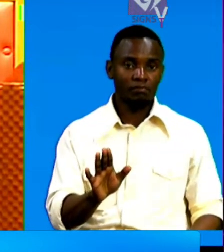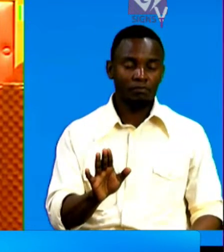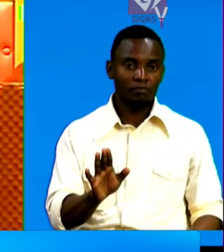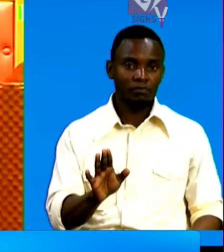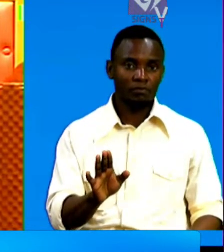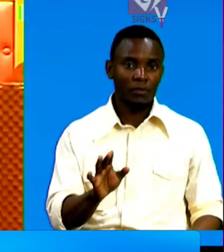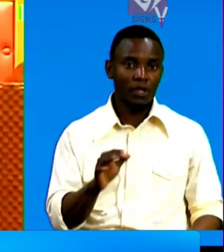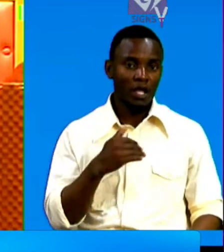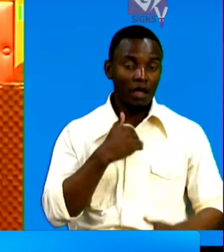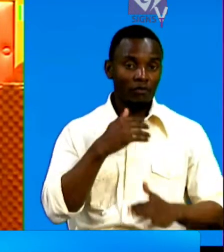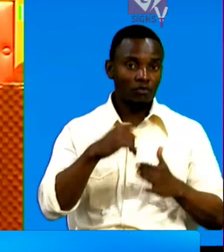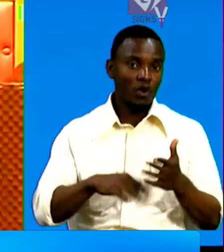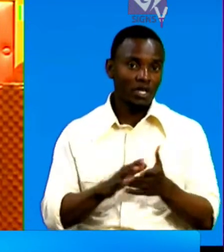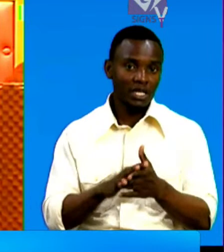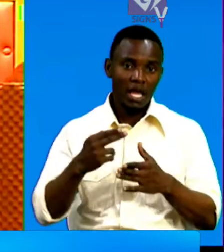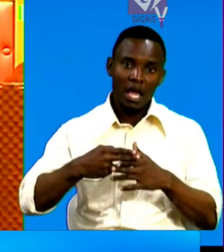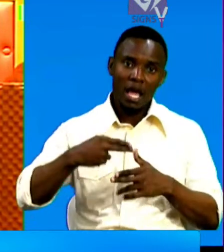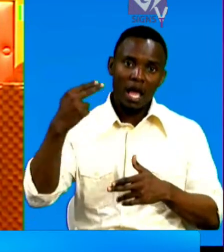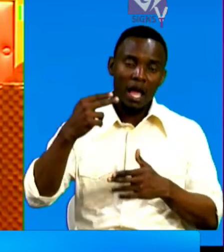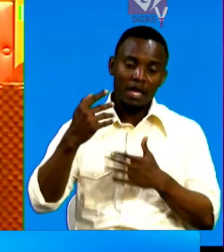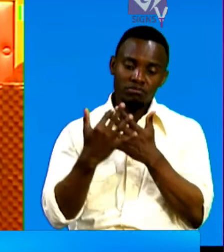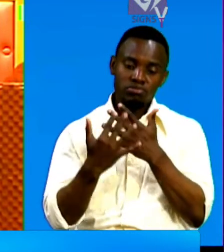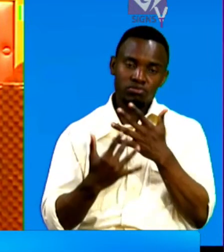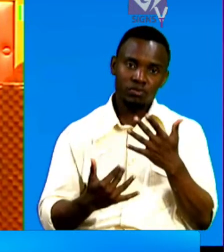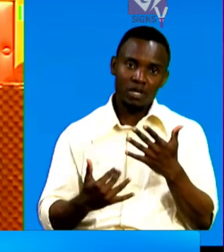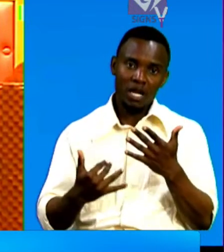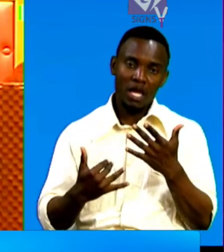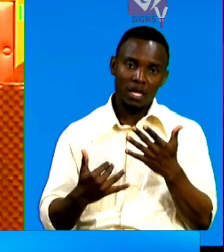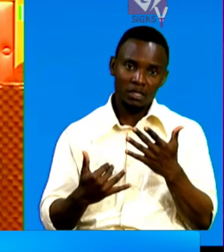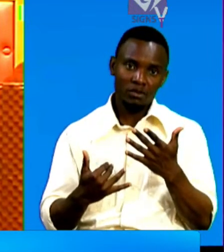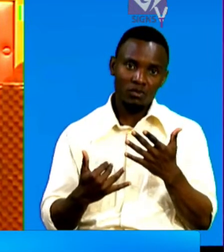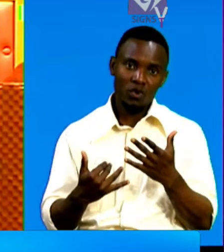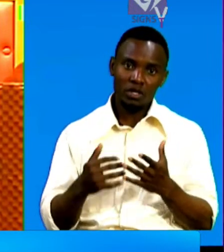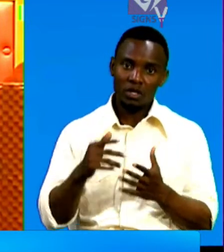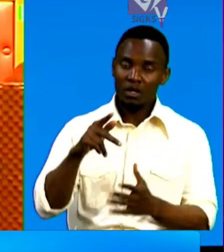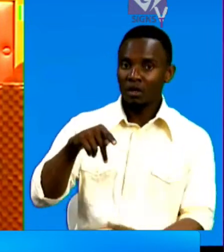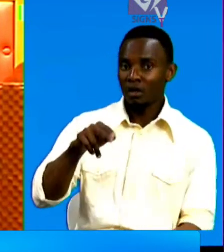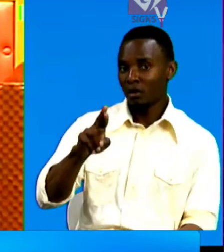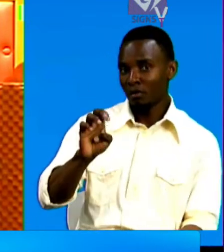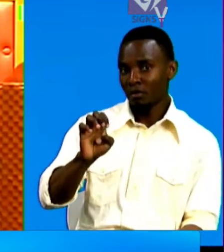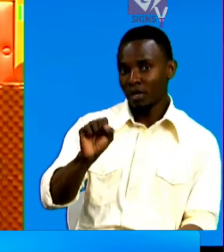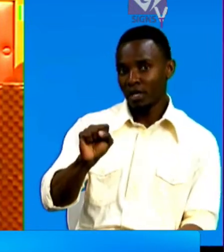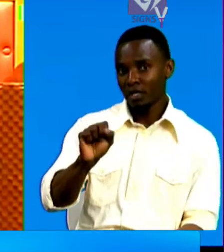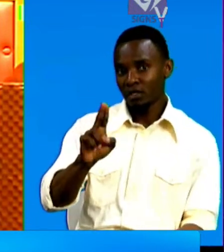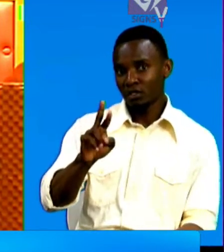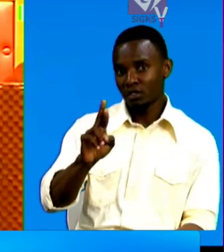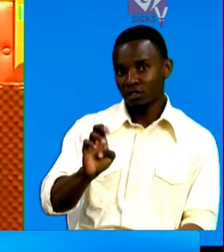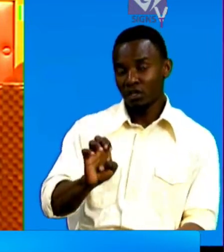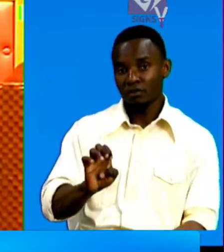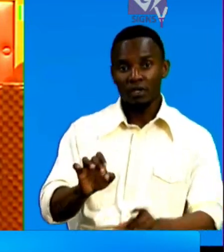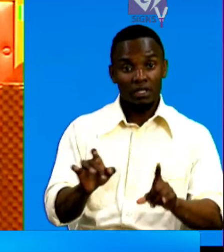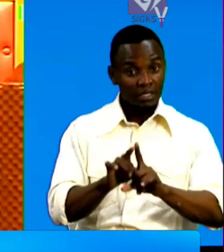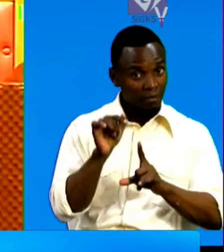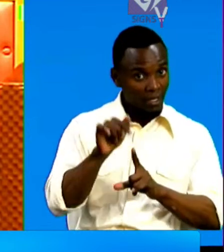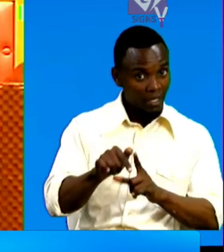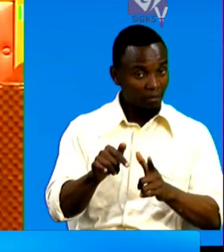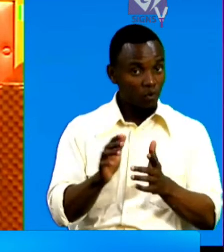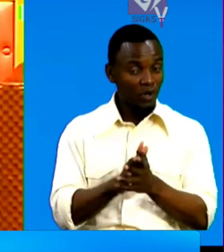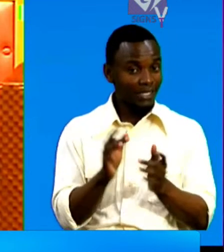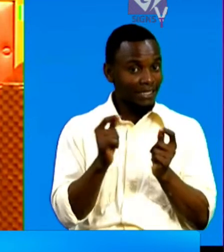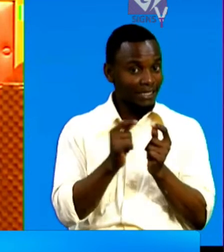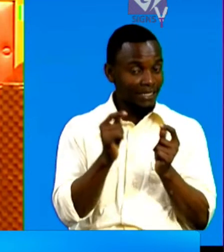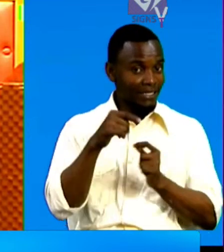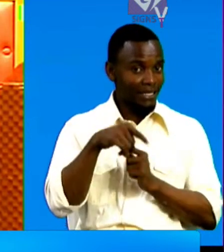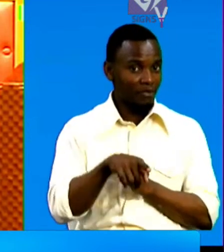had high blood pressure. In a twist of fate, he tested himself and